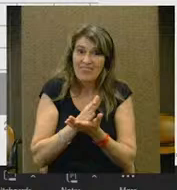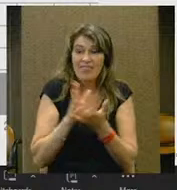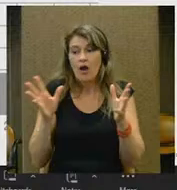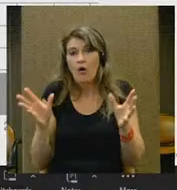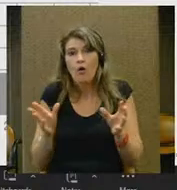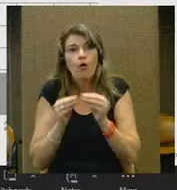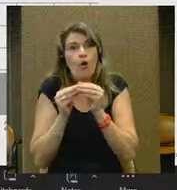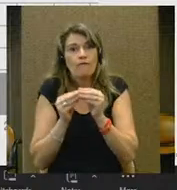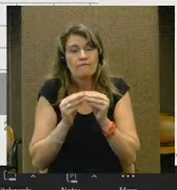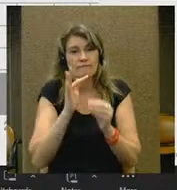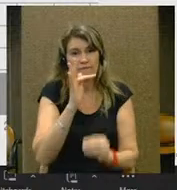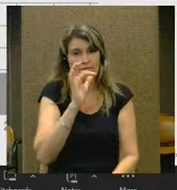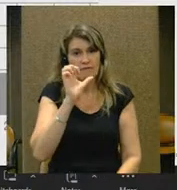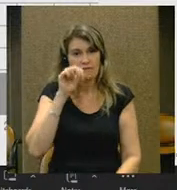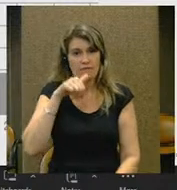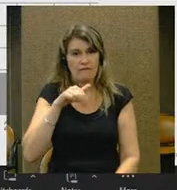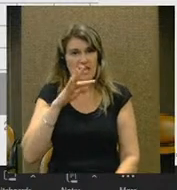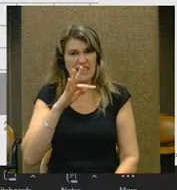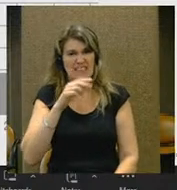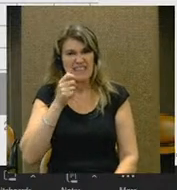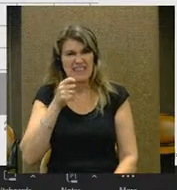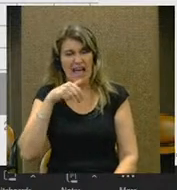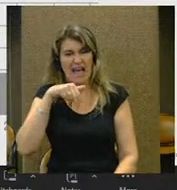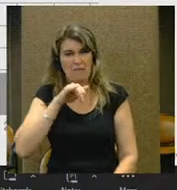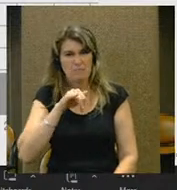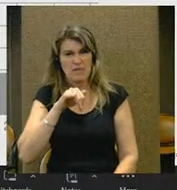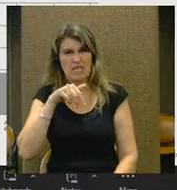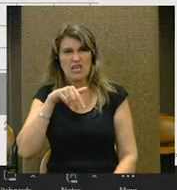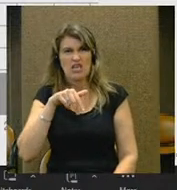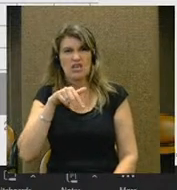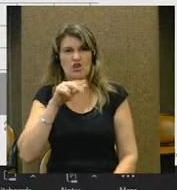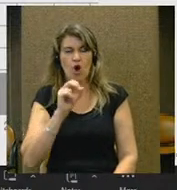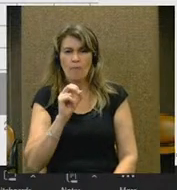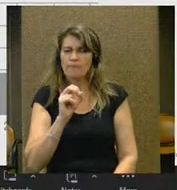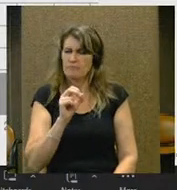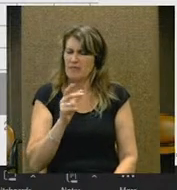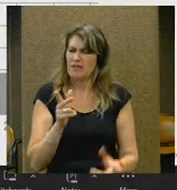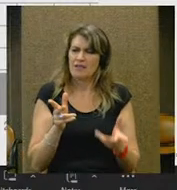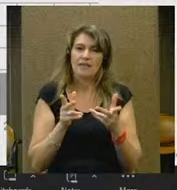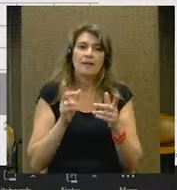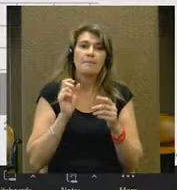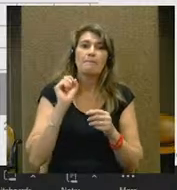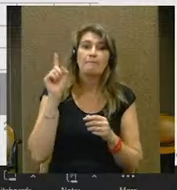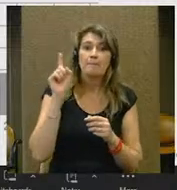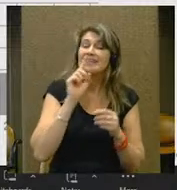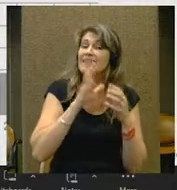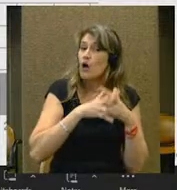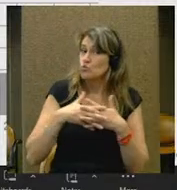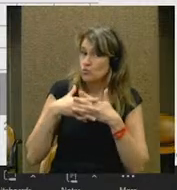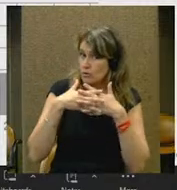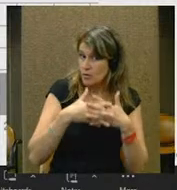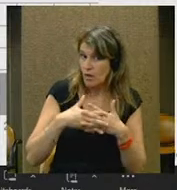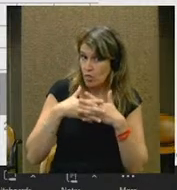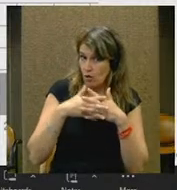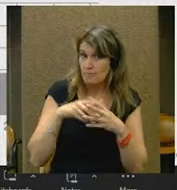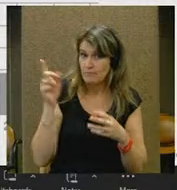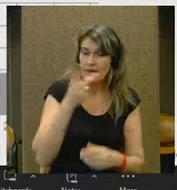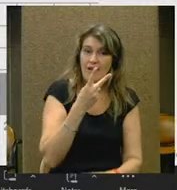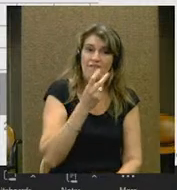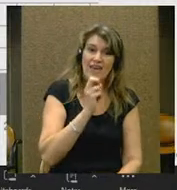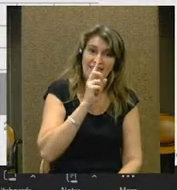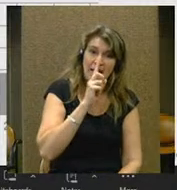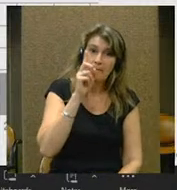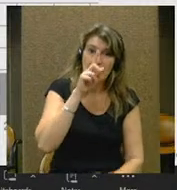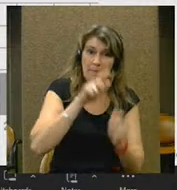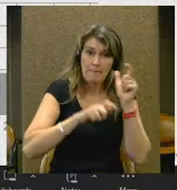for cocaine, in 2020, this is just in the United States, there were about 20,000 people who